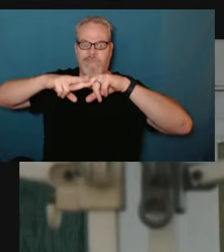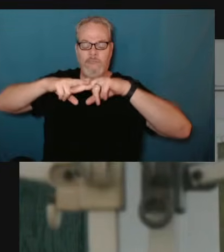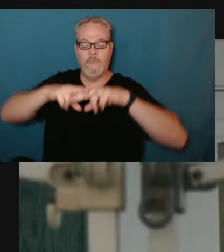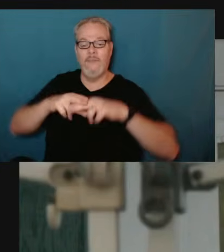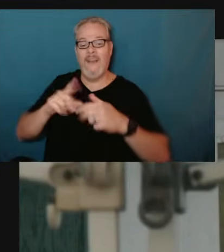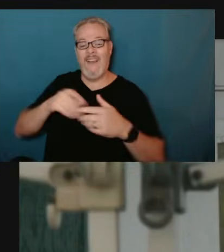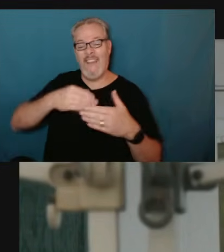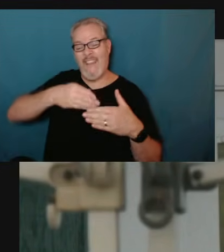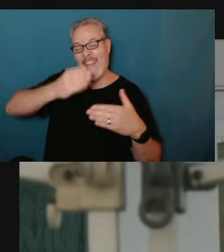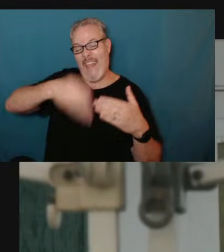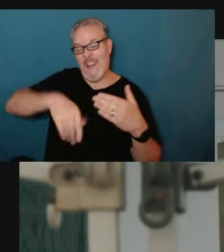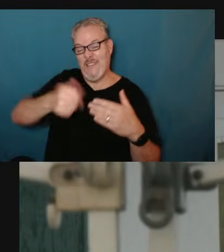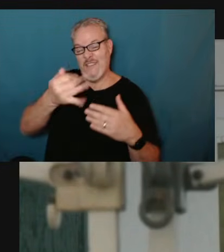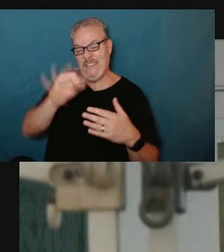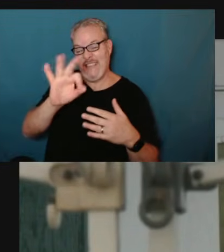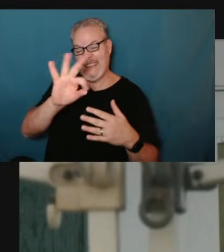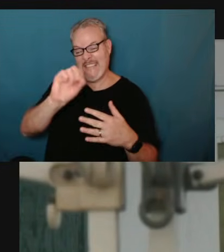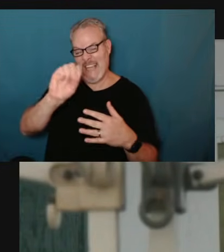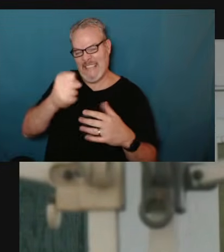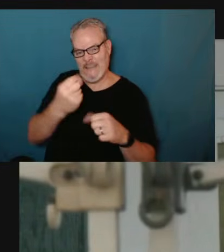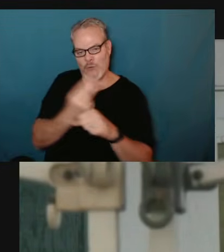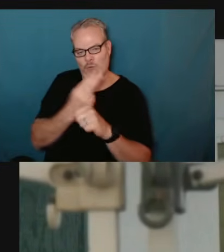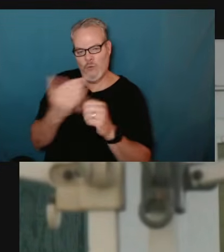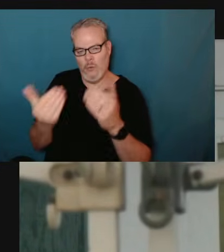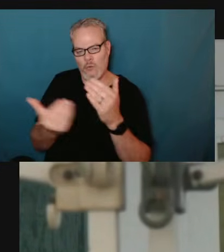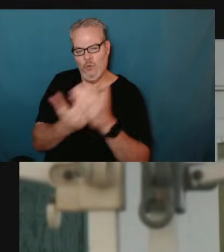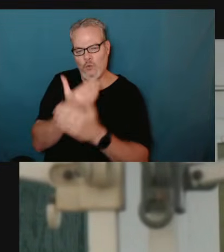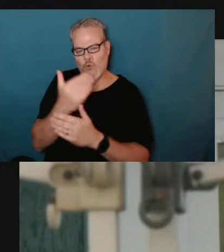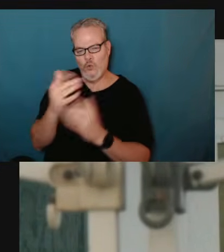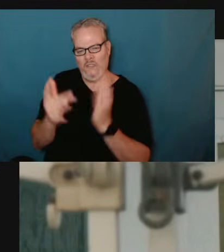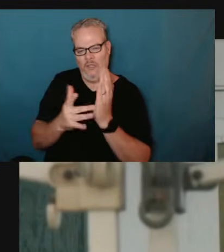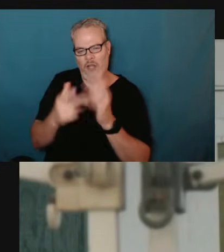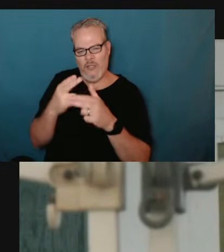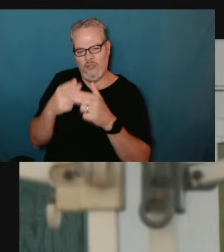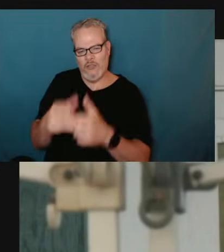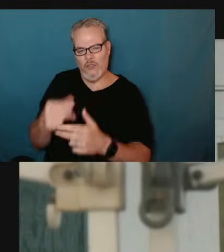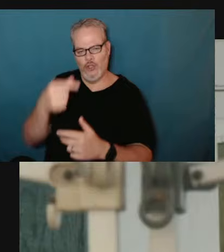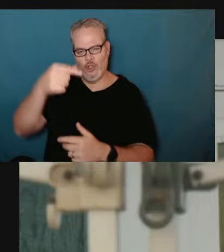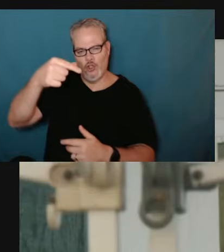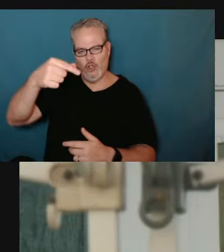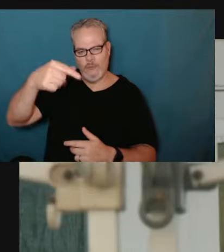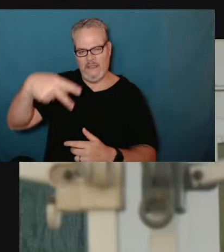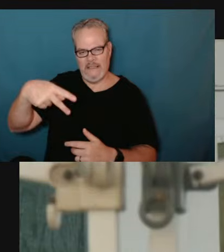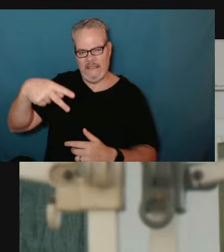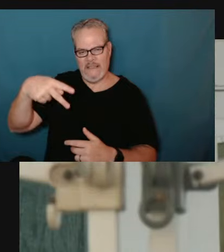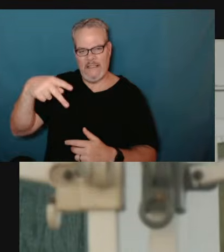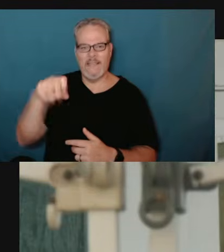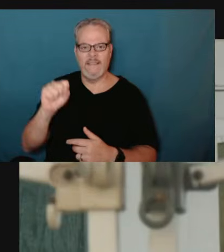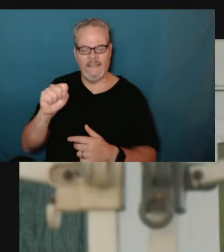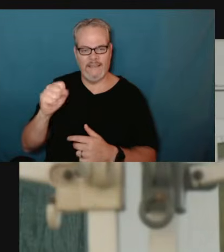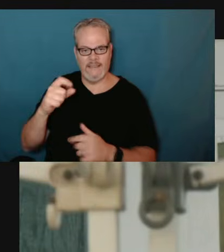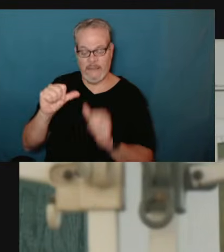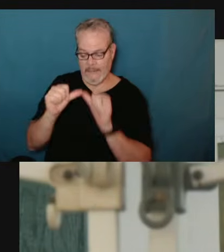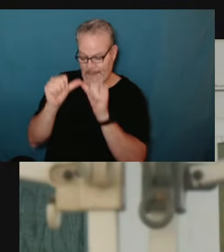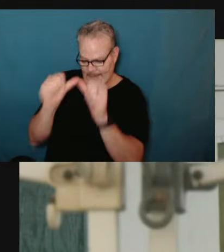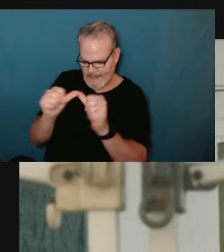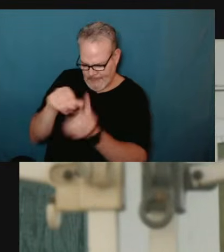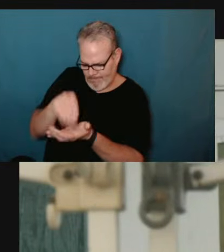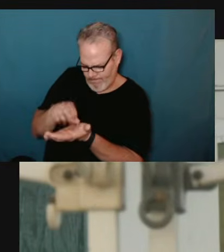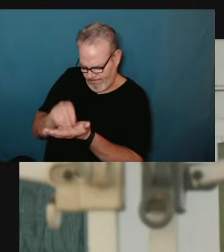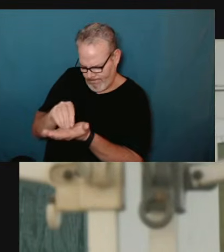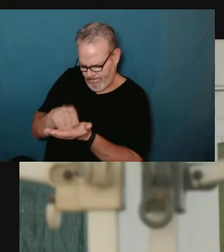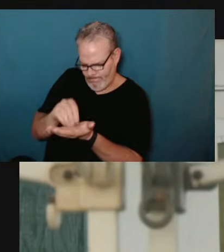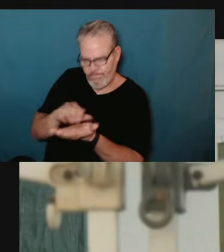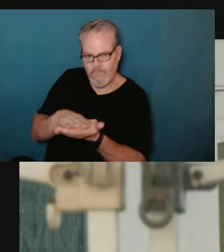new technology, GPS, continuously recording all the time. And what we noticed is that the south flank of Kilauea